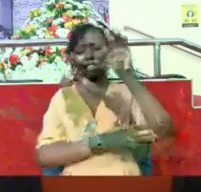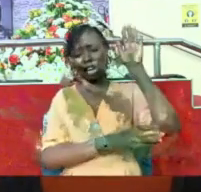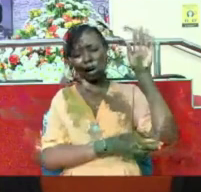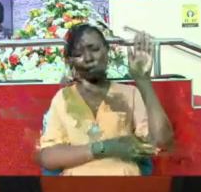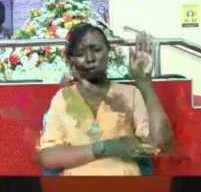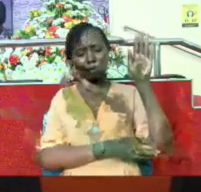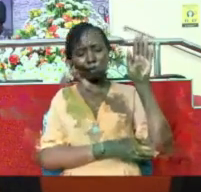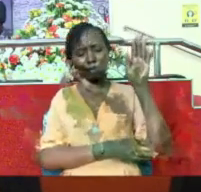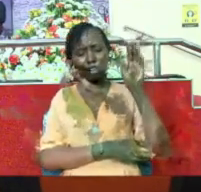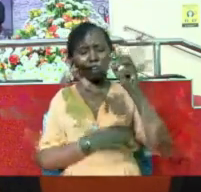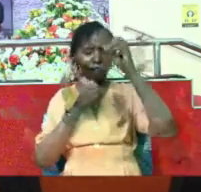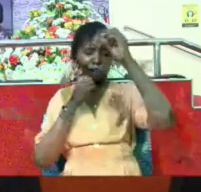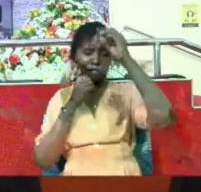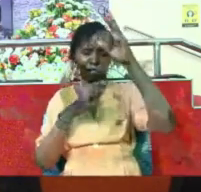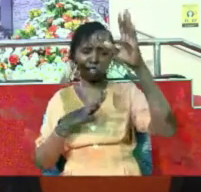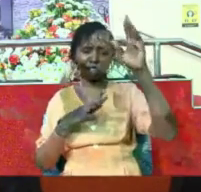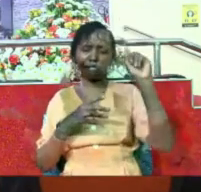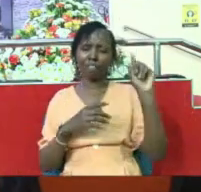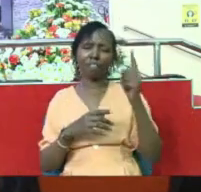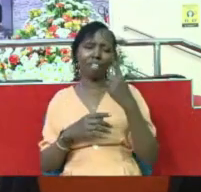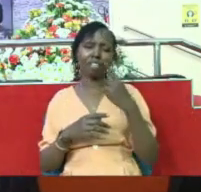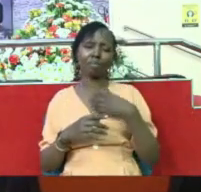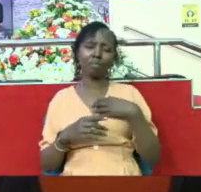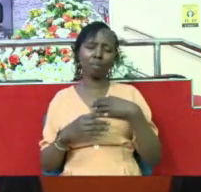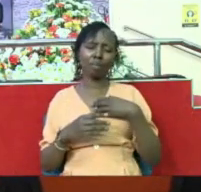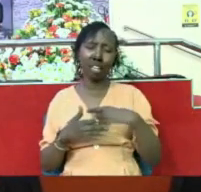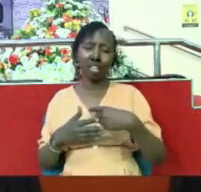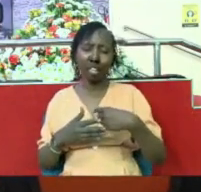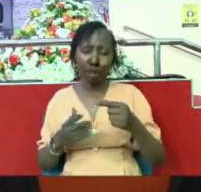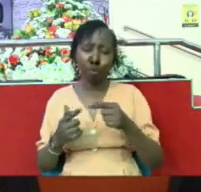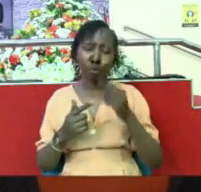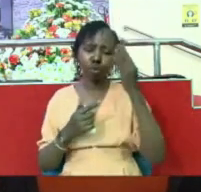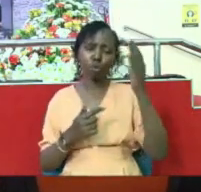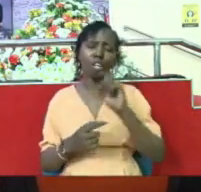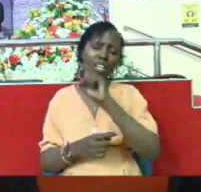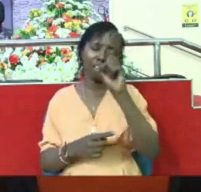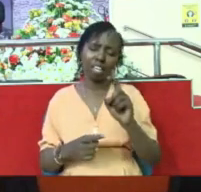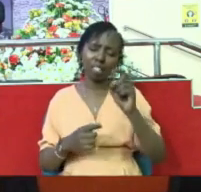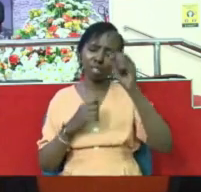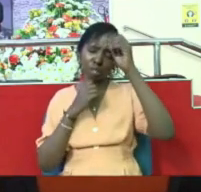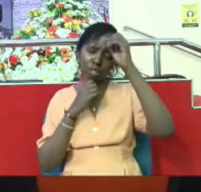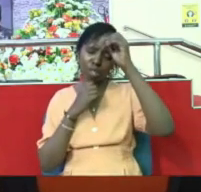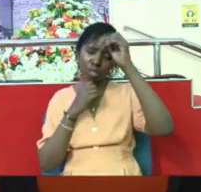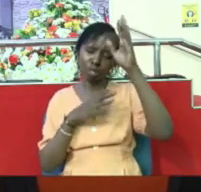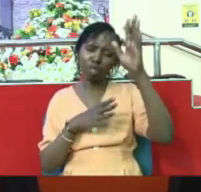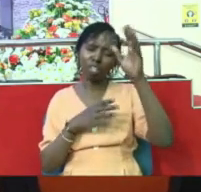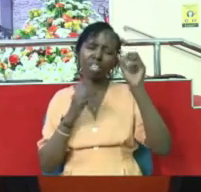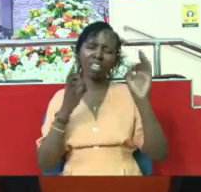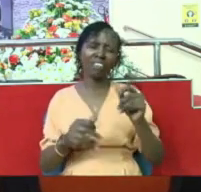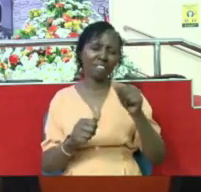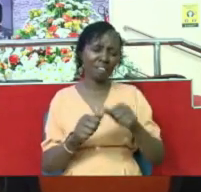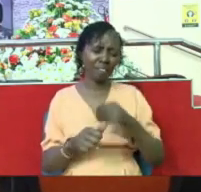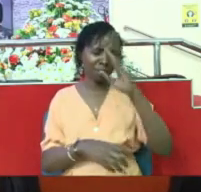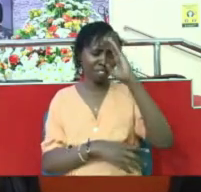dear Father, first of all, I come to you. Ninakukujia Baba. And ask that God, nikiomba, if every Sunday we have